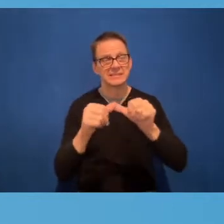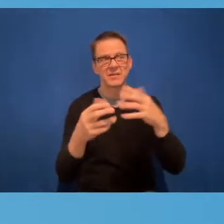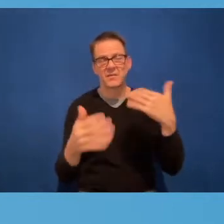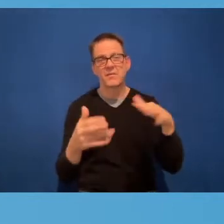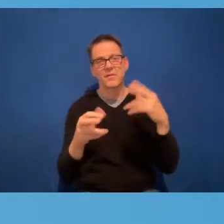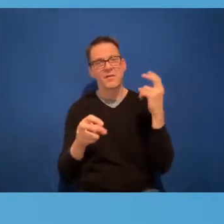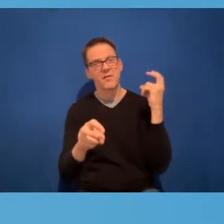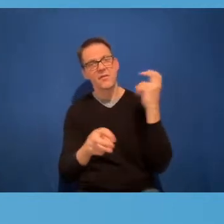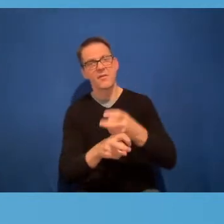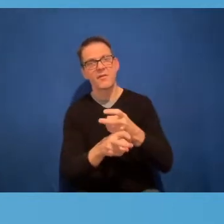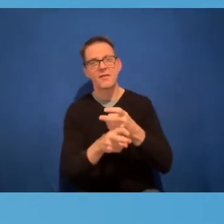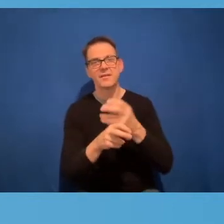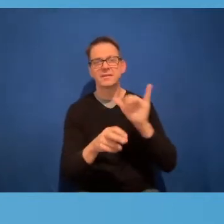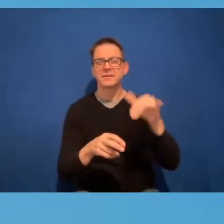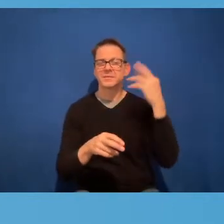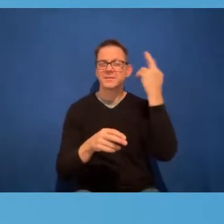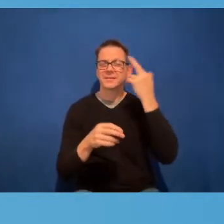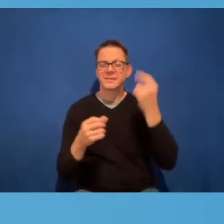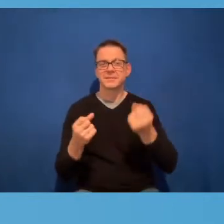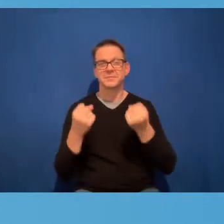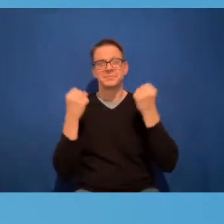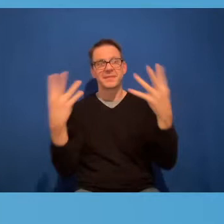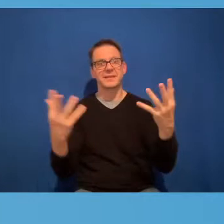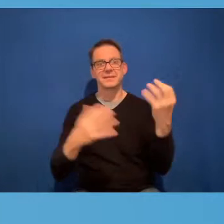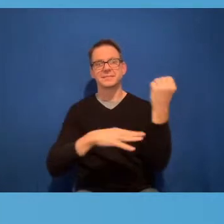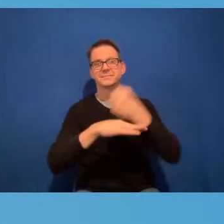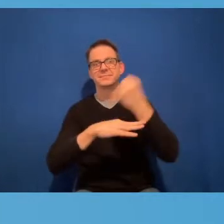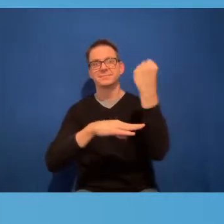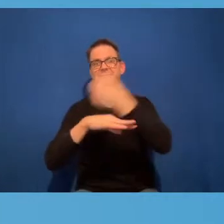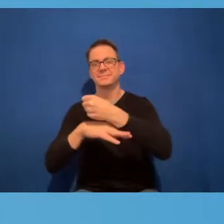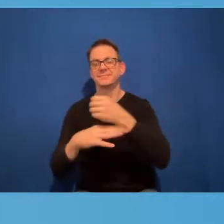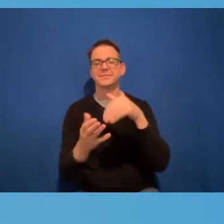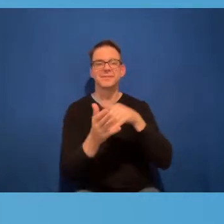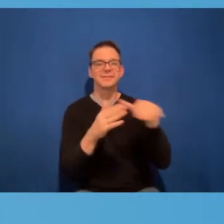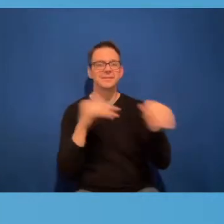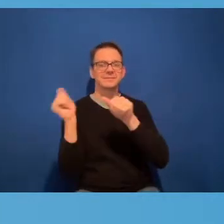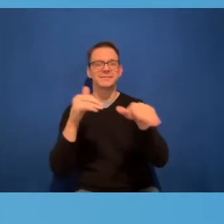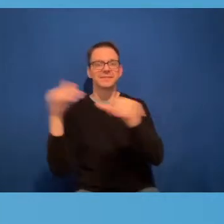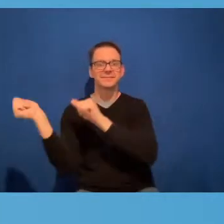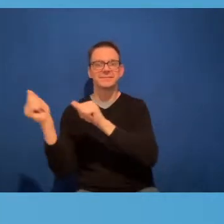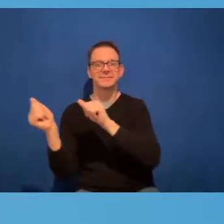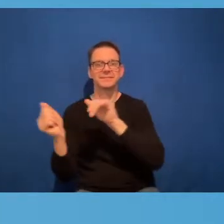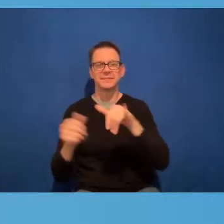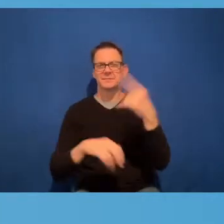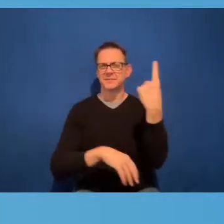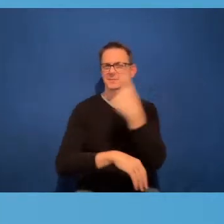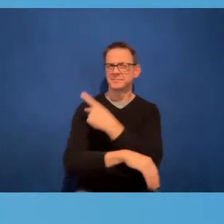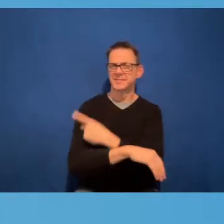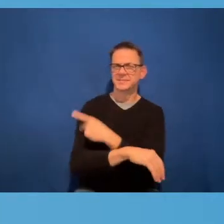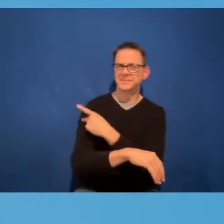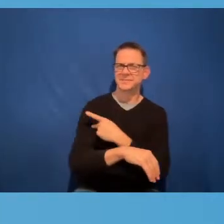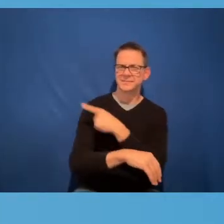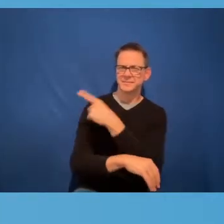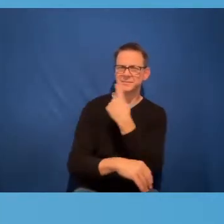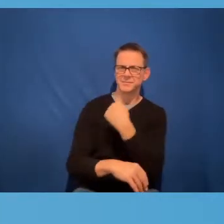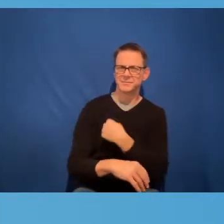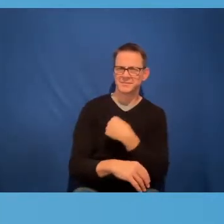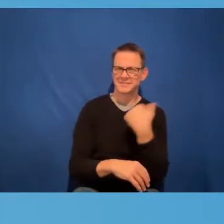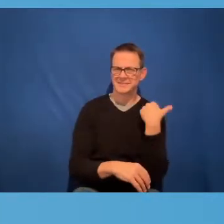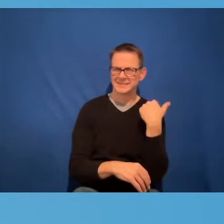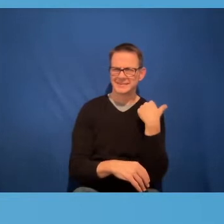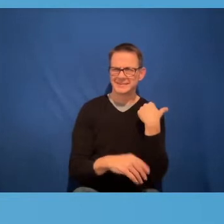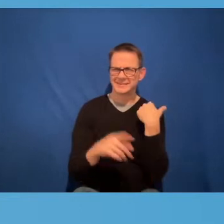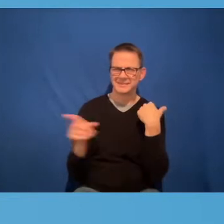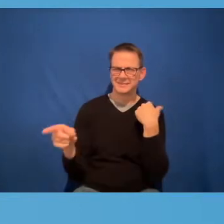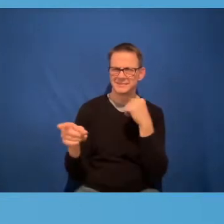leaving. To myself, my patient made a comment the other day. The doctor said, you don't joke anymore. You don't make jokes and you